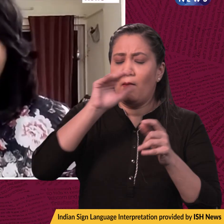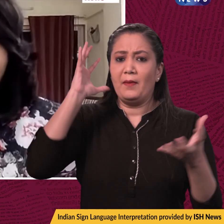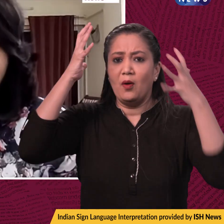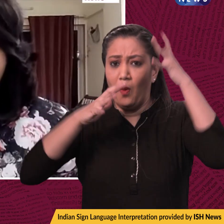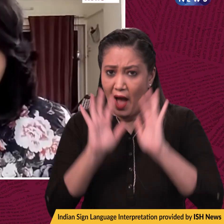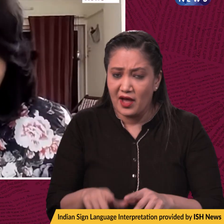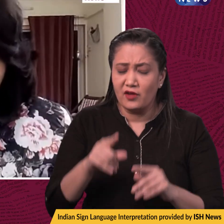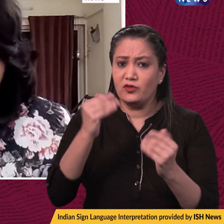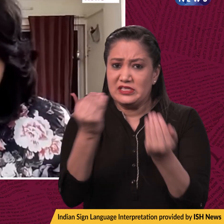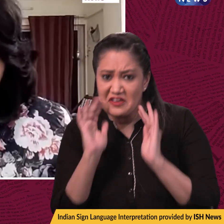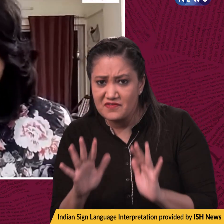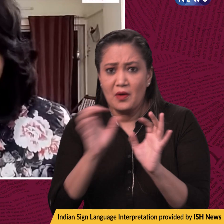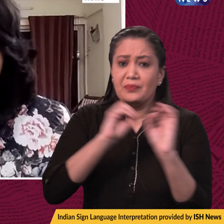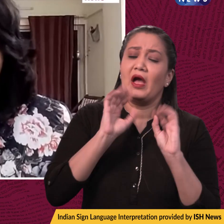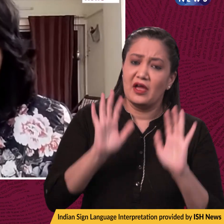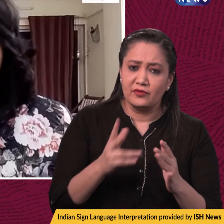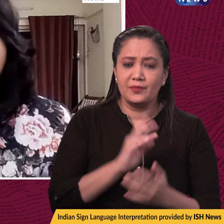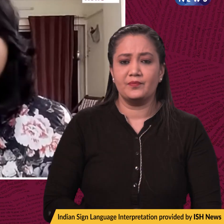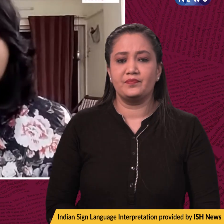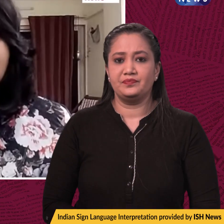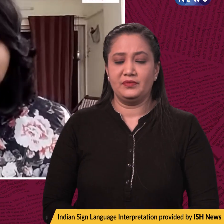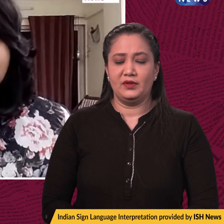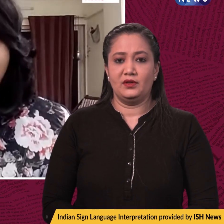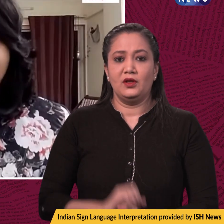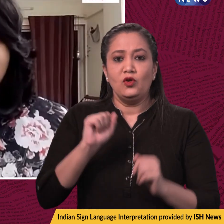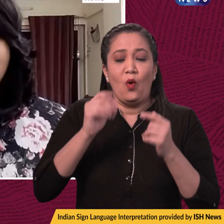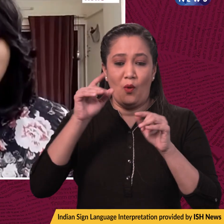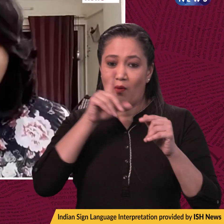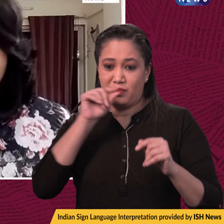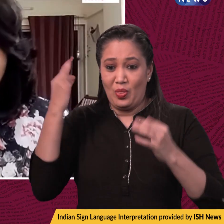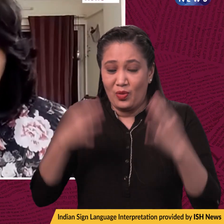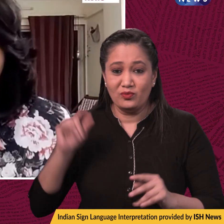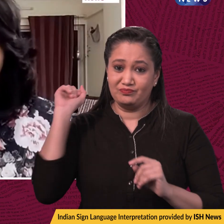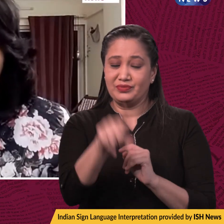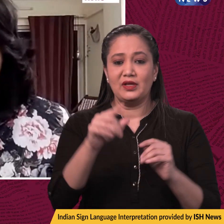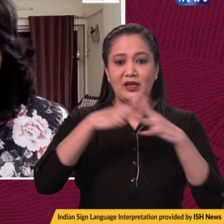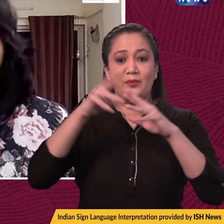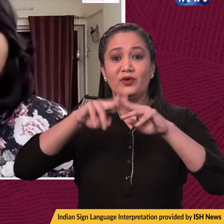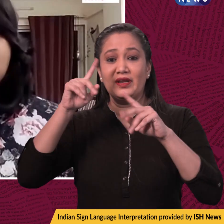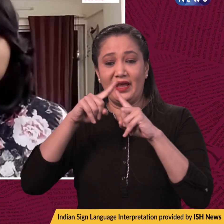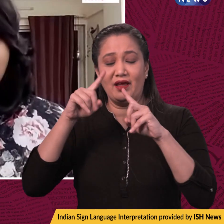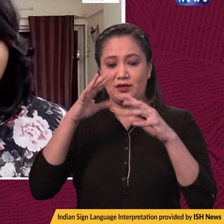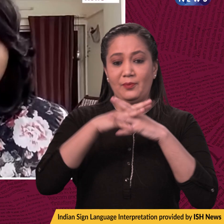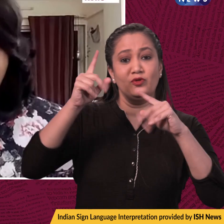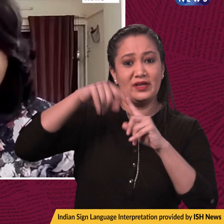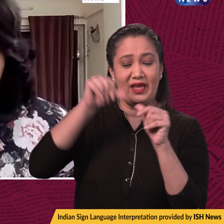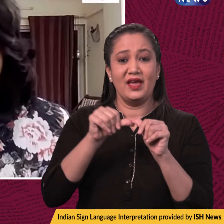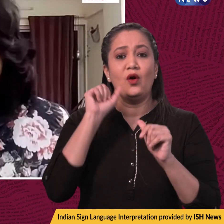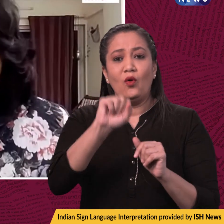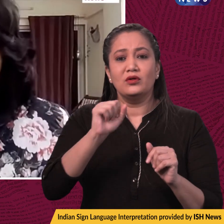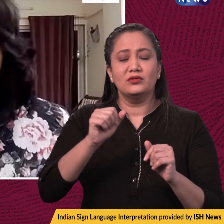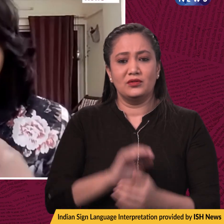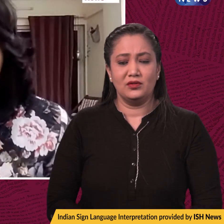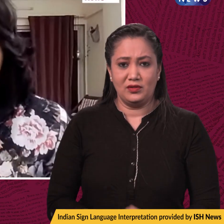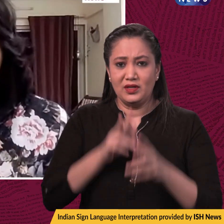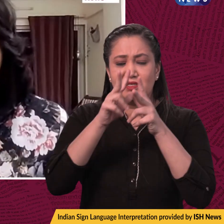concern over her safety as well. Responding to her latest comments, the WTA, the governing body of women's tennis,